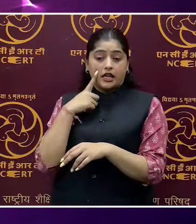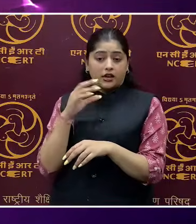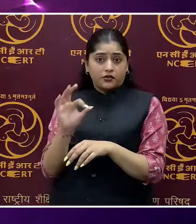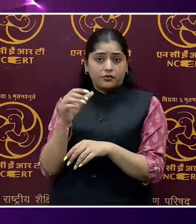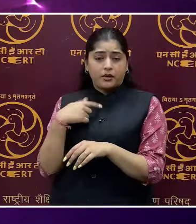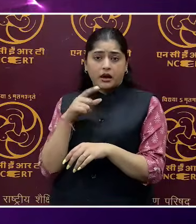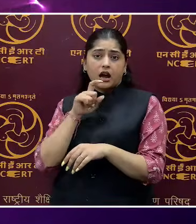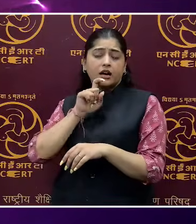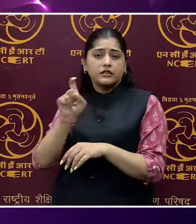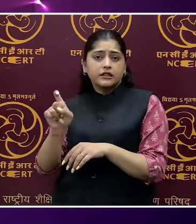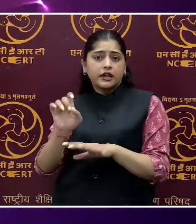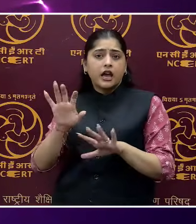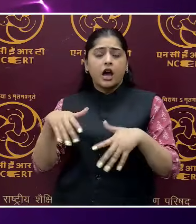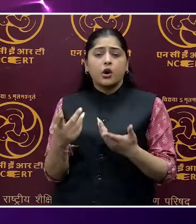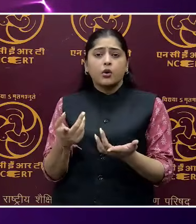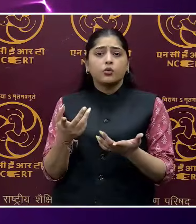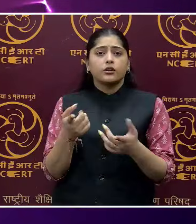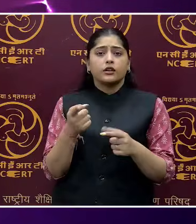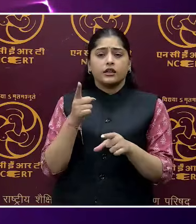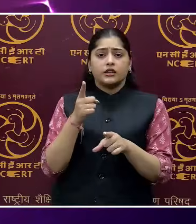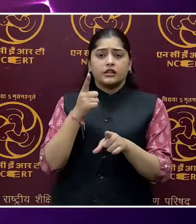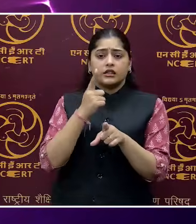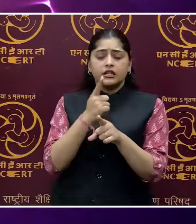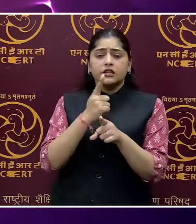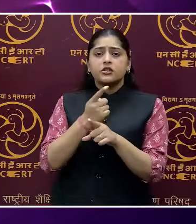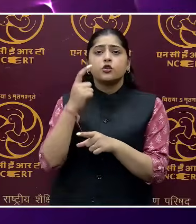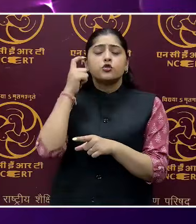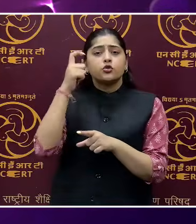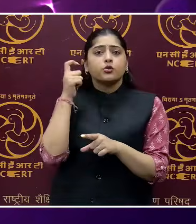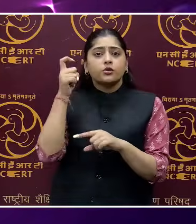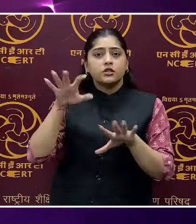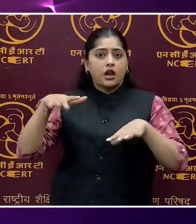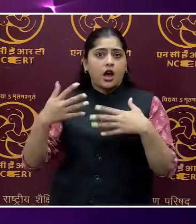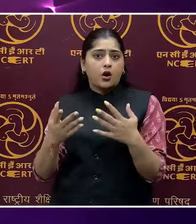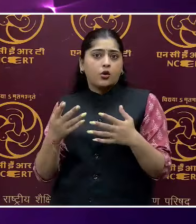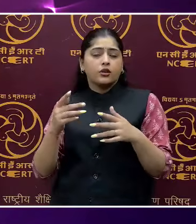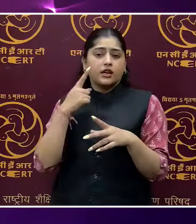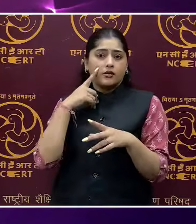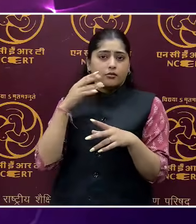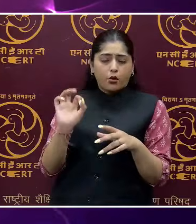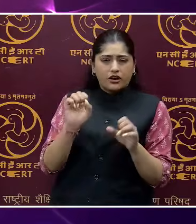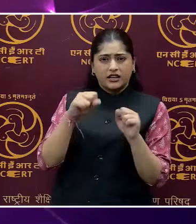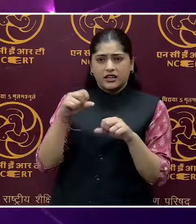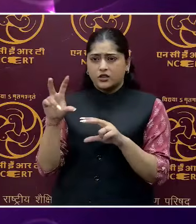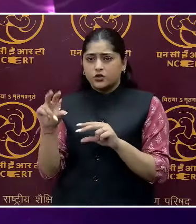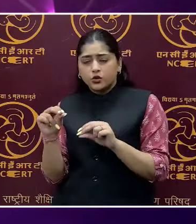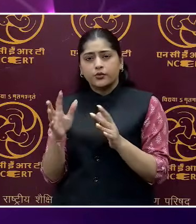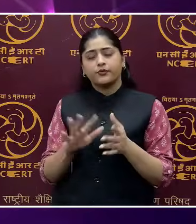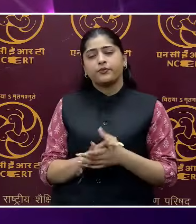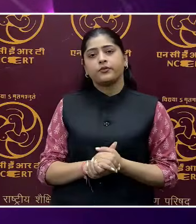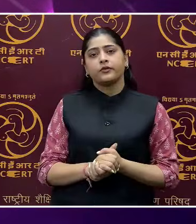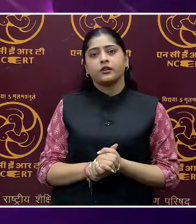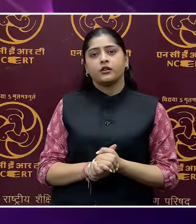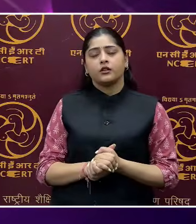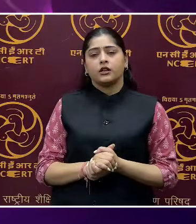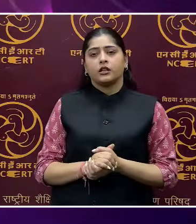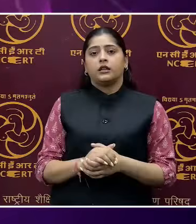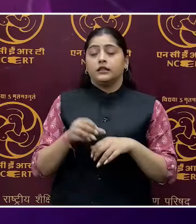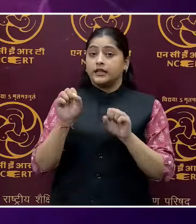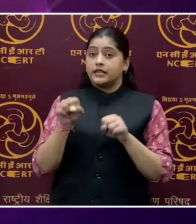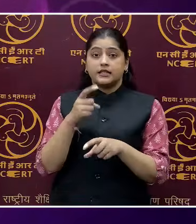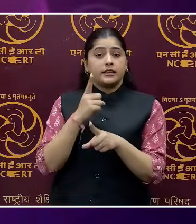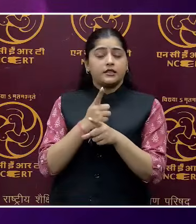for teachers, and how does it help them? Yes, virtual labs are also very important for teachers, as virtual labs